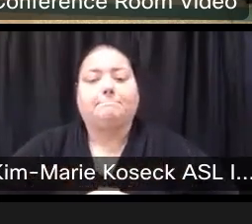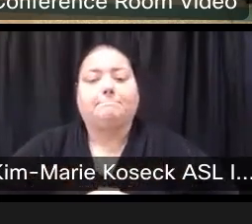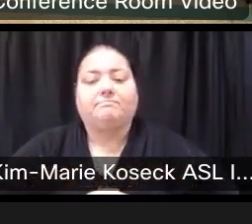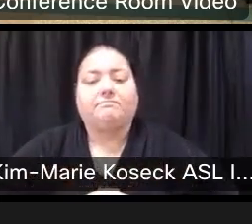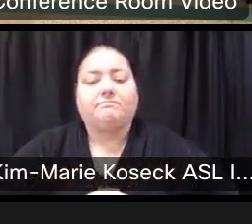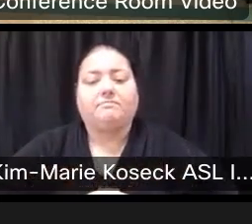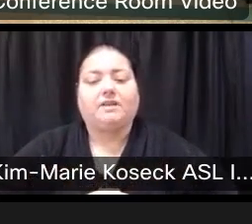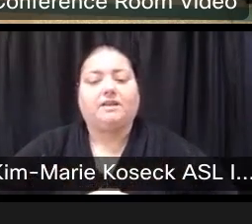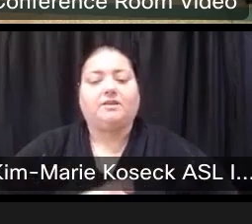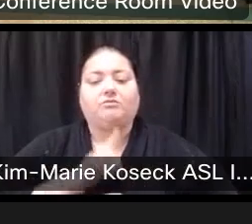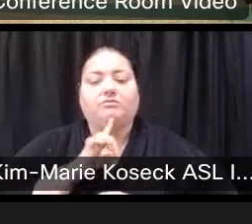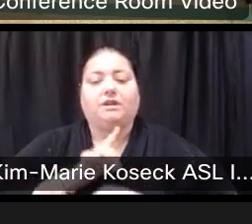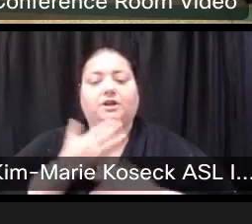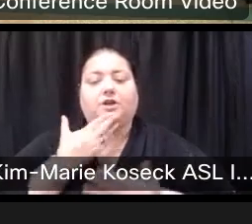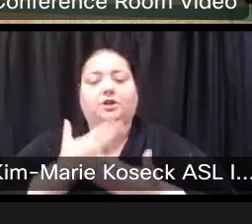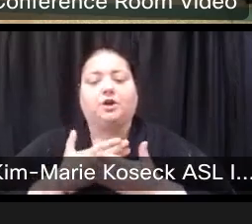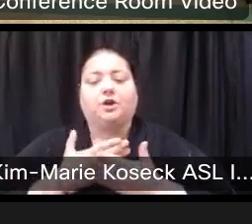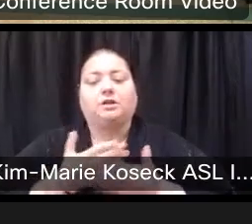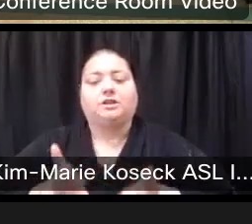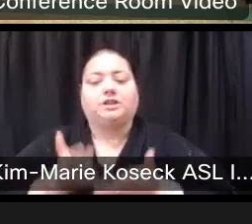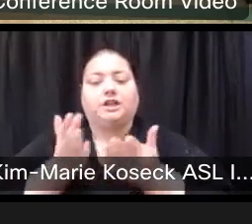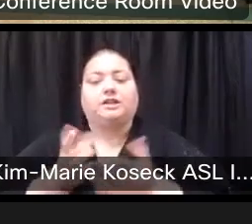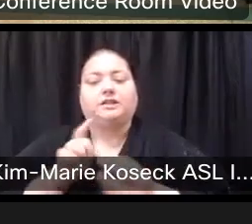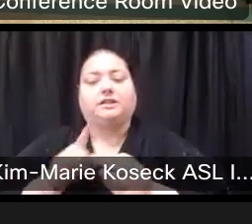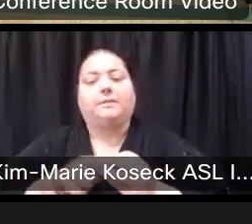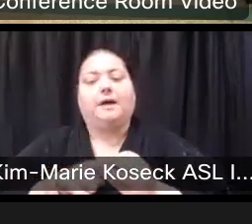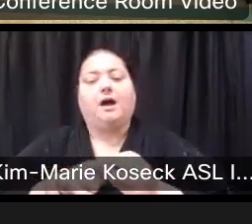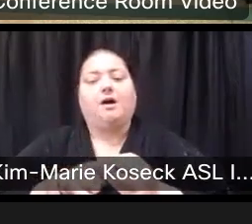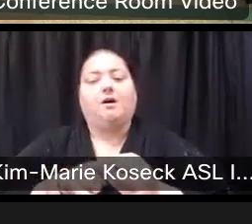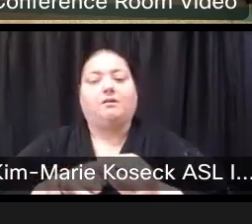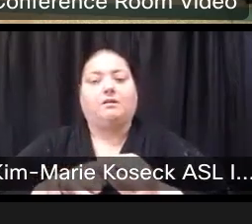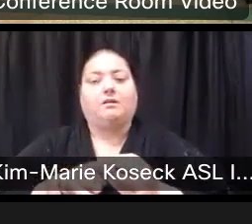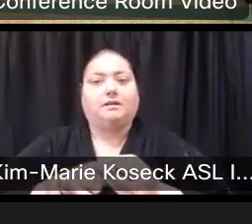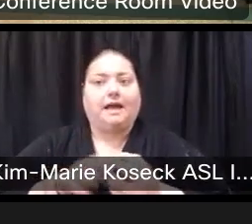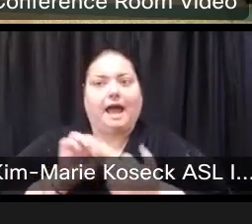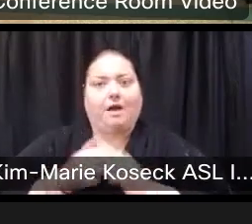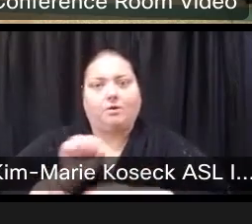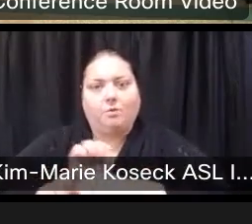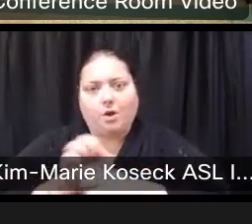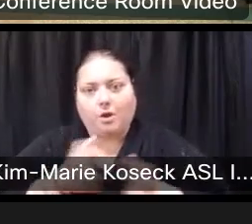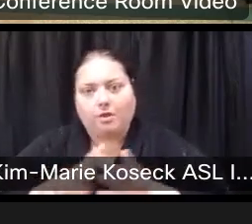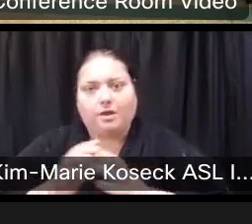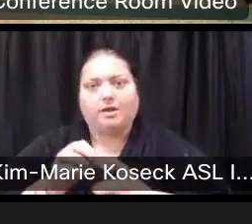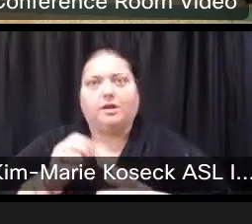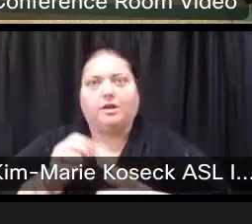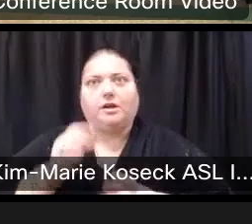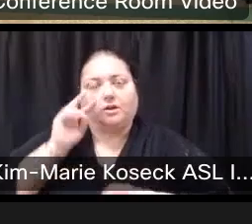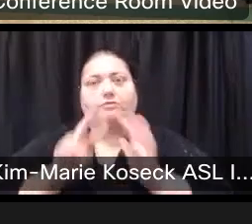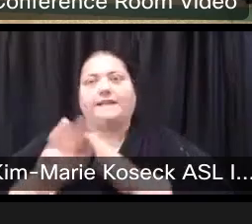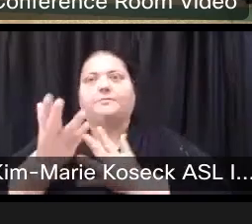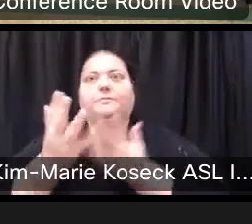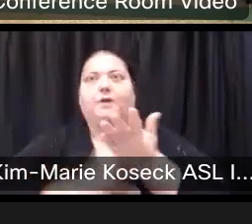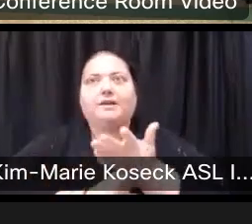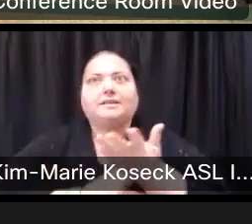These were all really good suggestions about navigation, transparency, faster